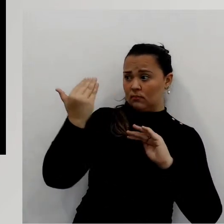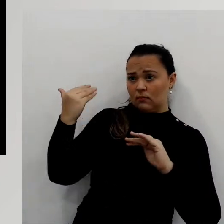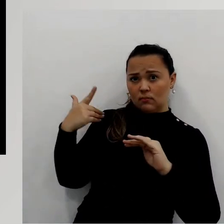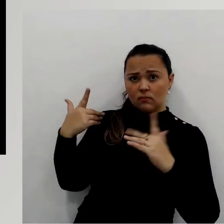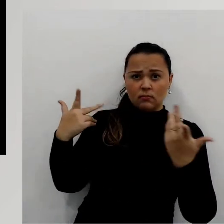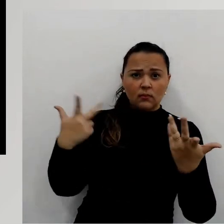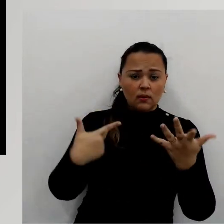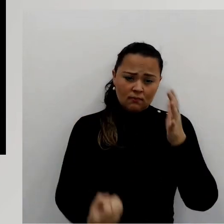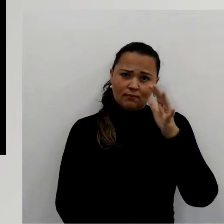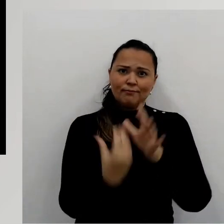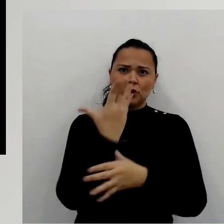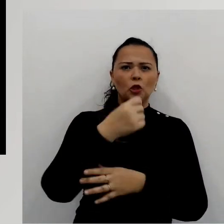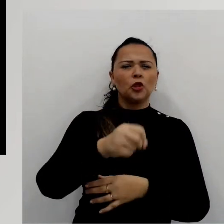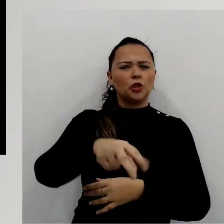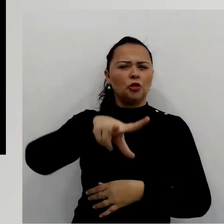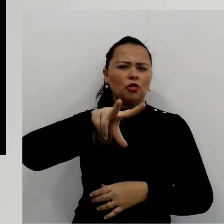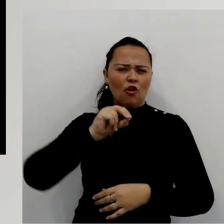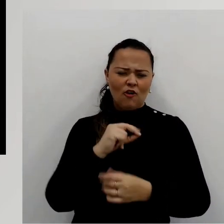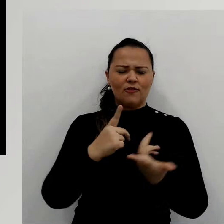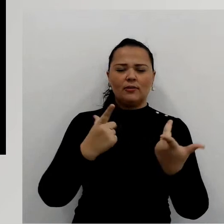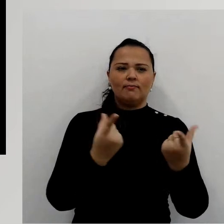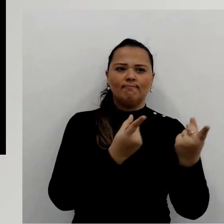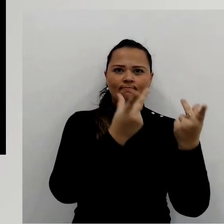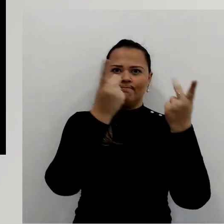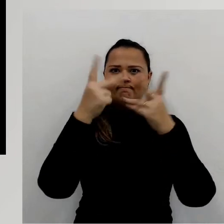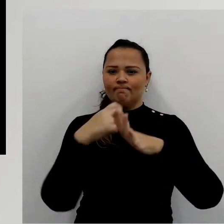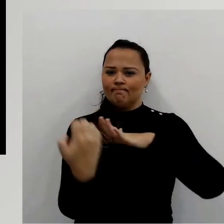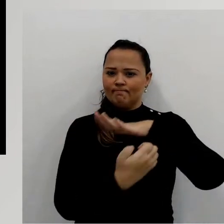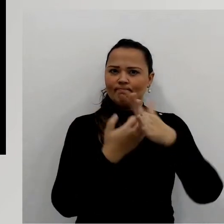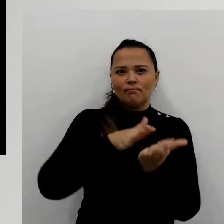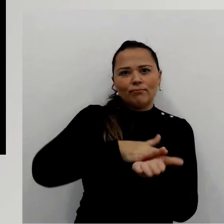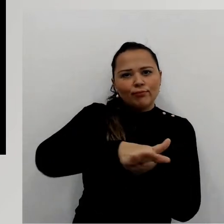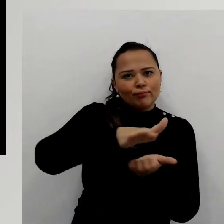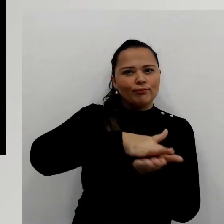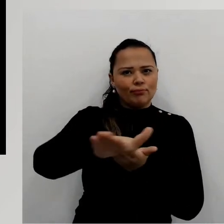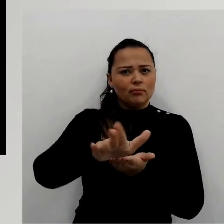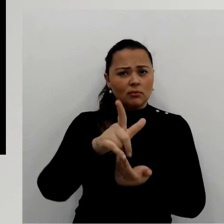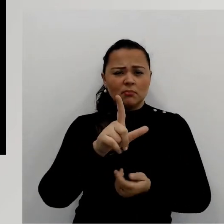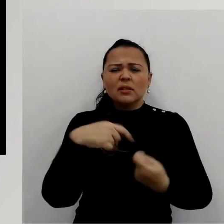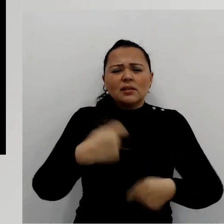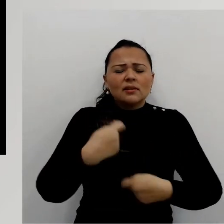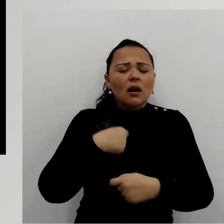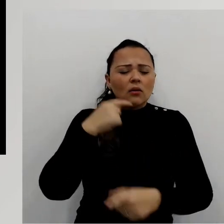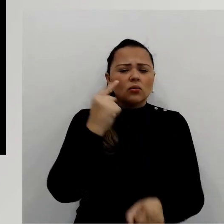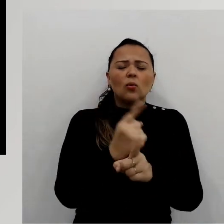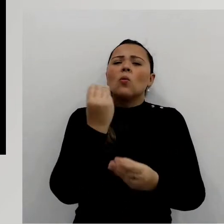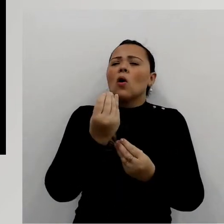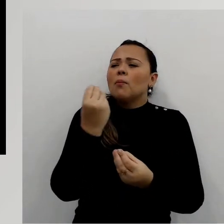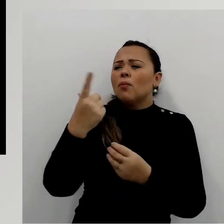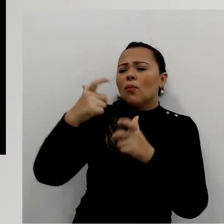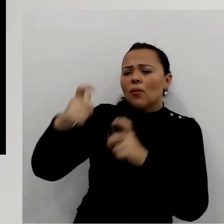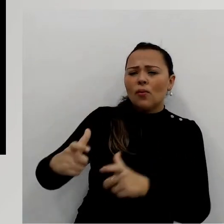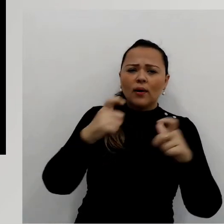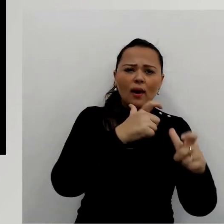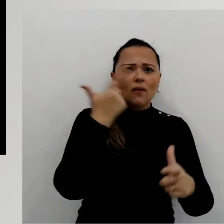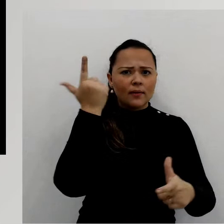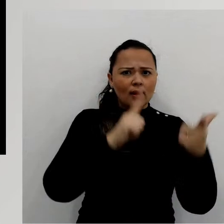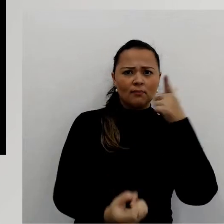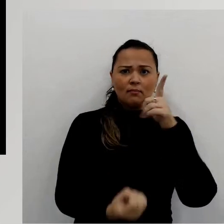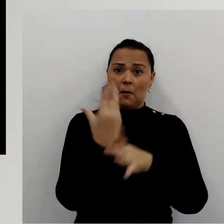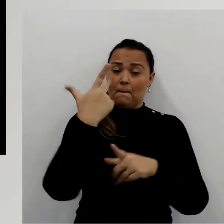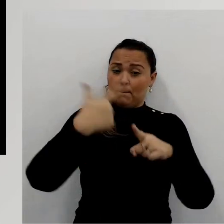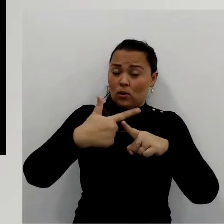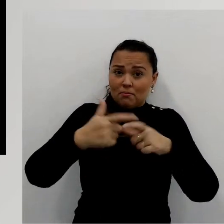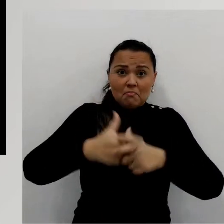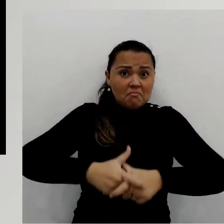And that's what printers have to do, is they must find new markets. Most of the growth today is through merger and acquisition. There is